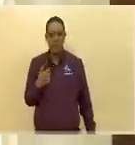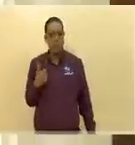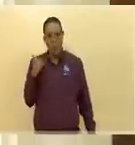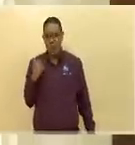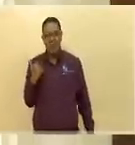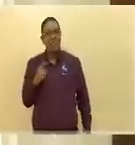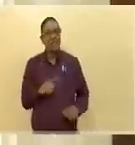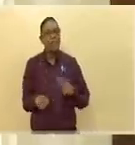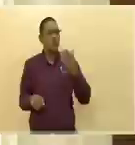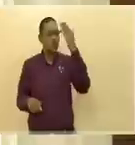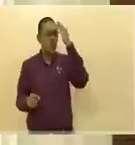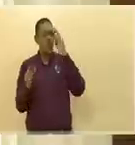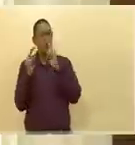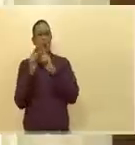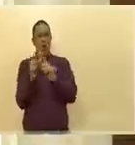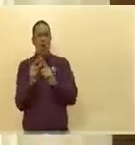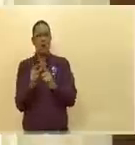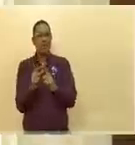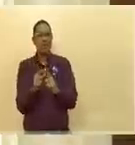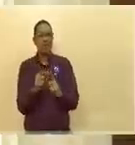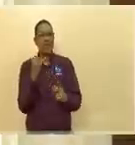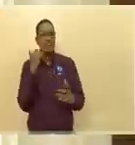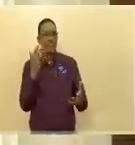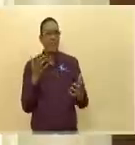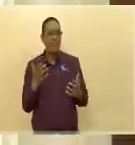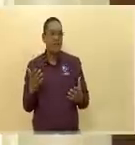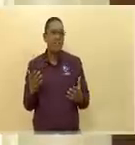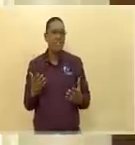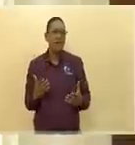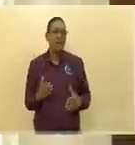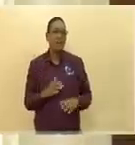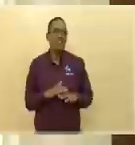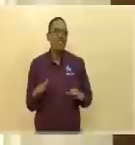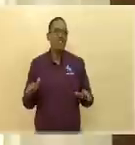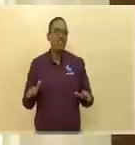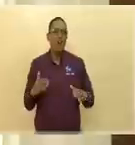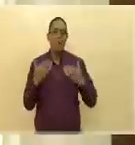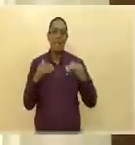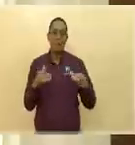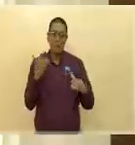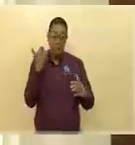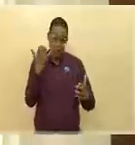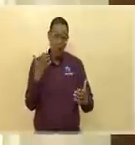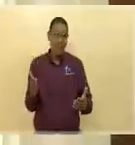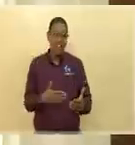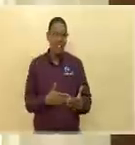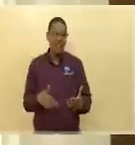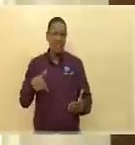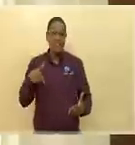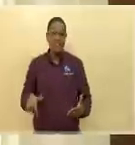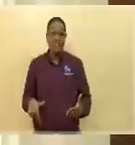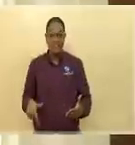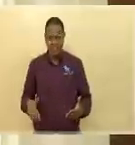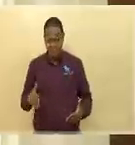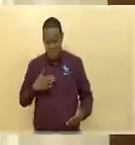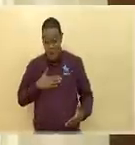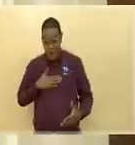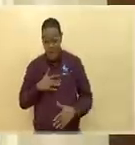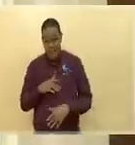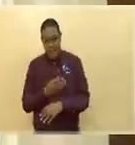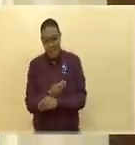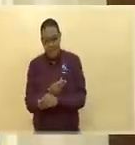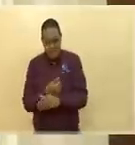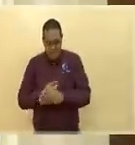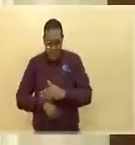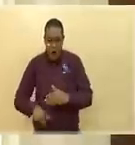but you may know the words, and if you are so moved, please don't be inhibited. This is the land of my birth.